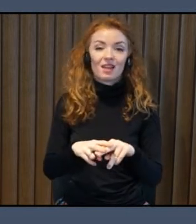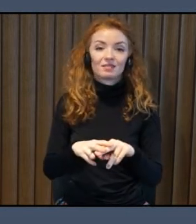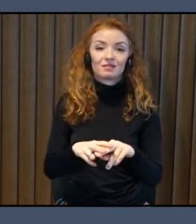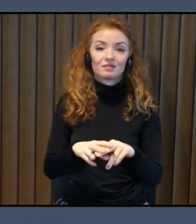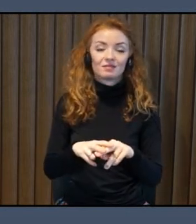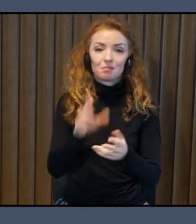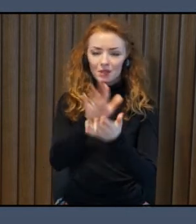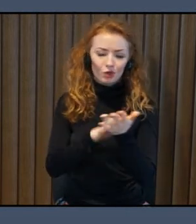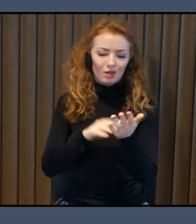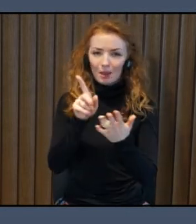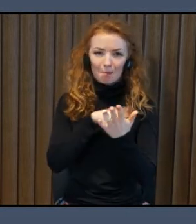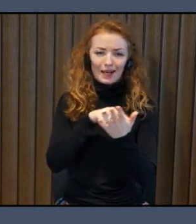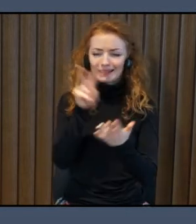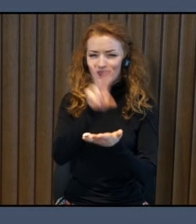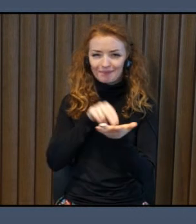workplaces,